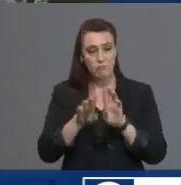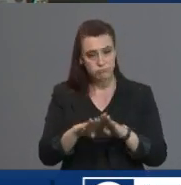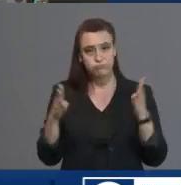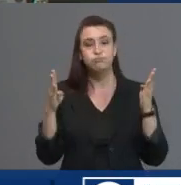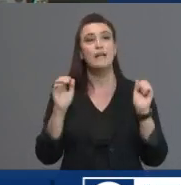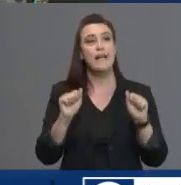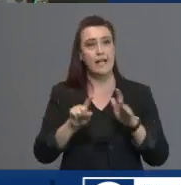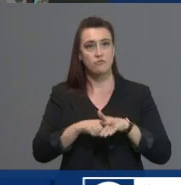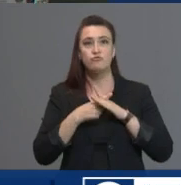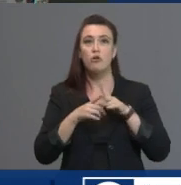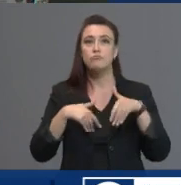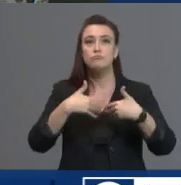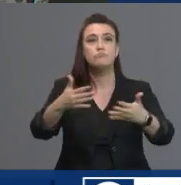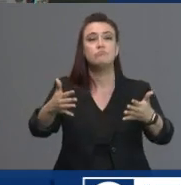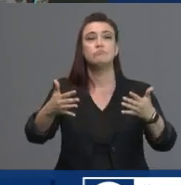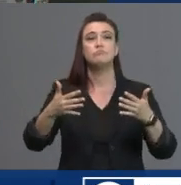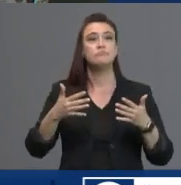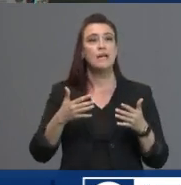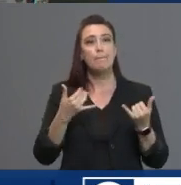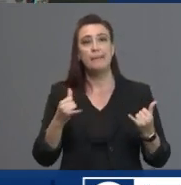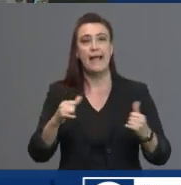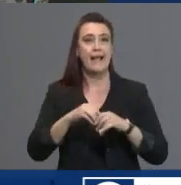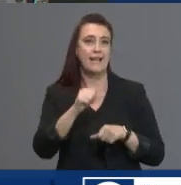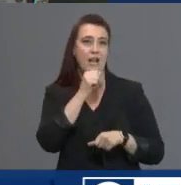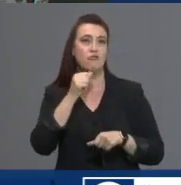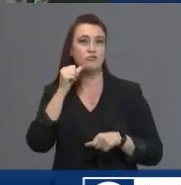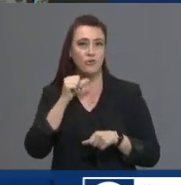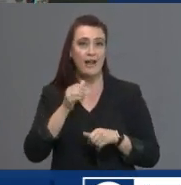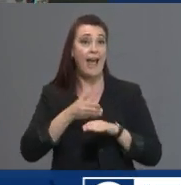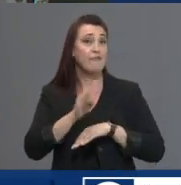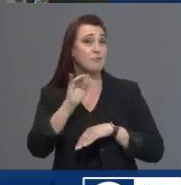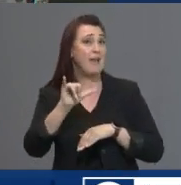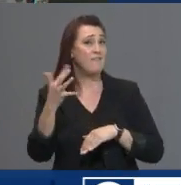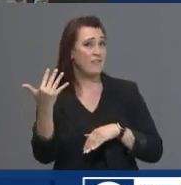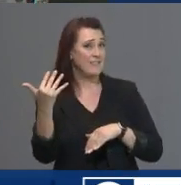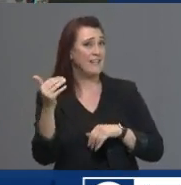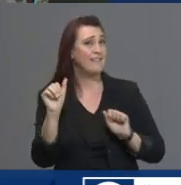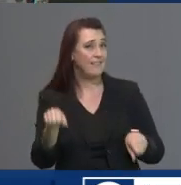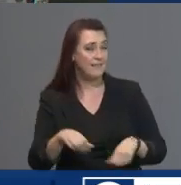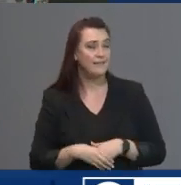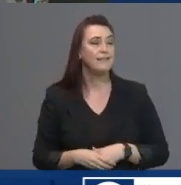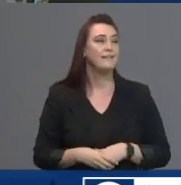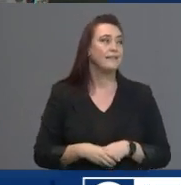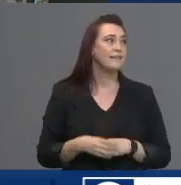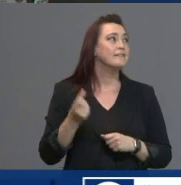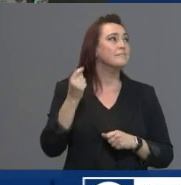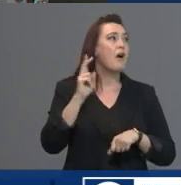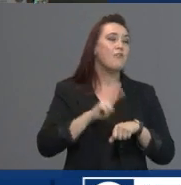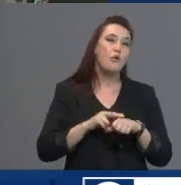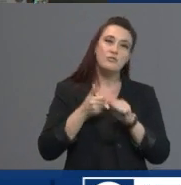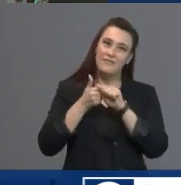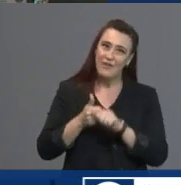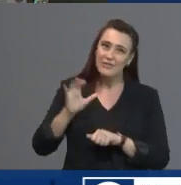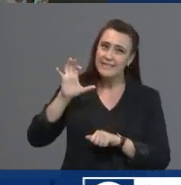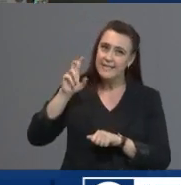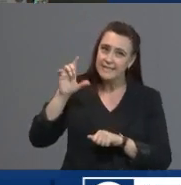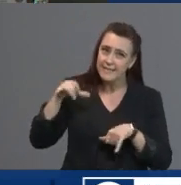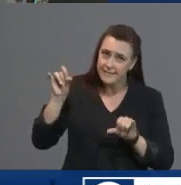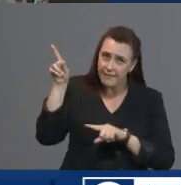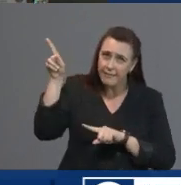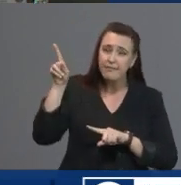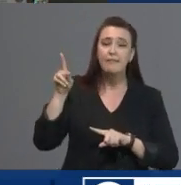to participate and play in the state of Arizona after May 15th. Of course, this would be with